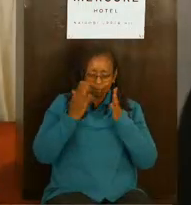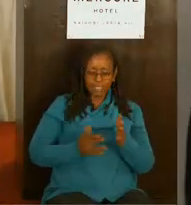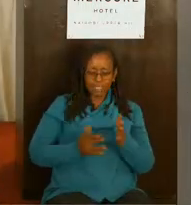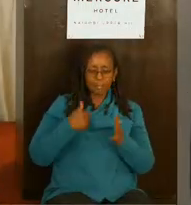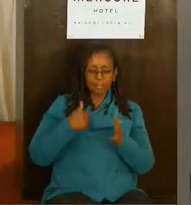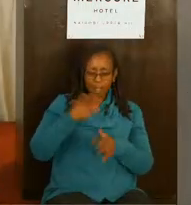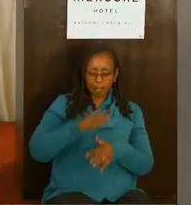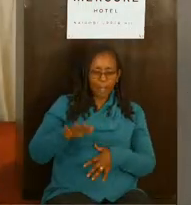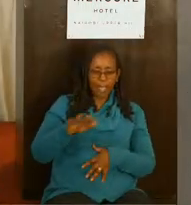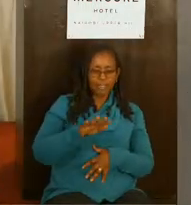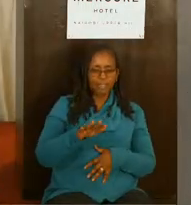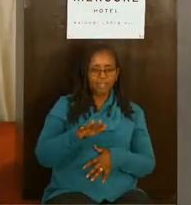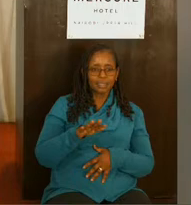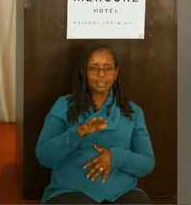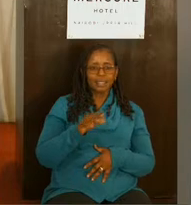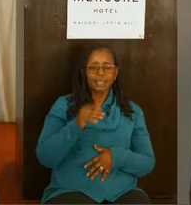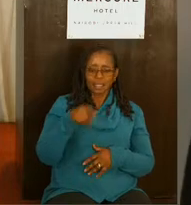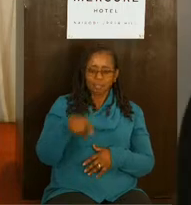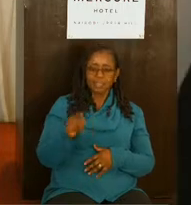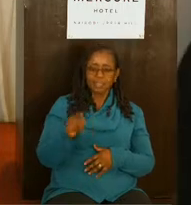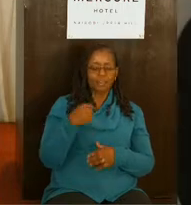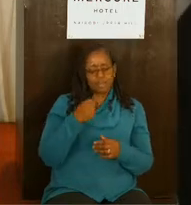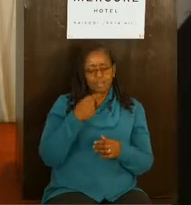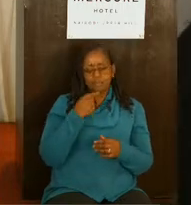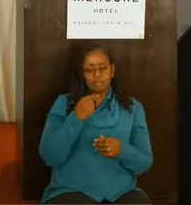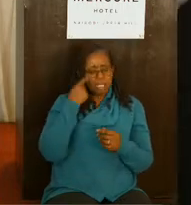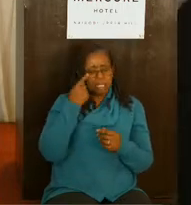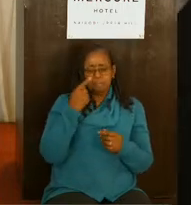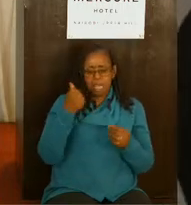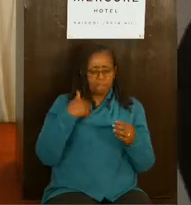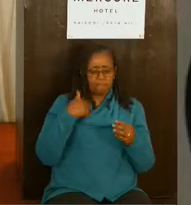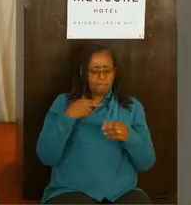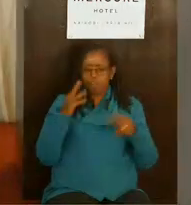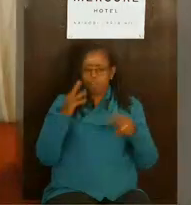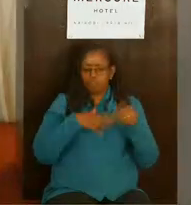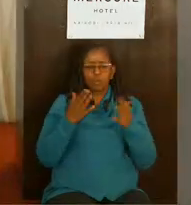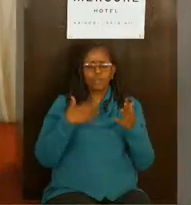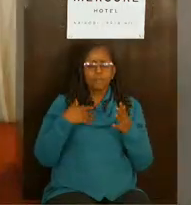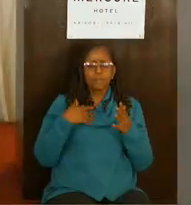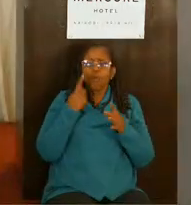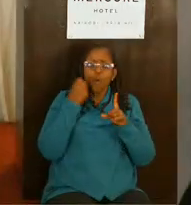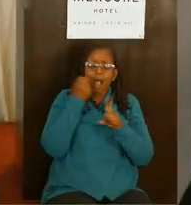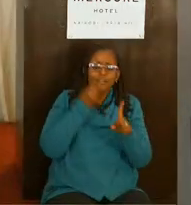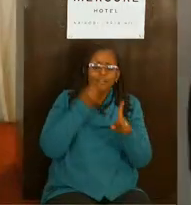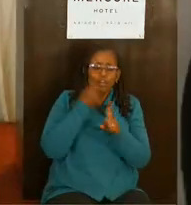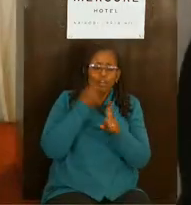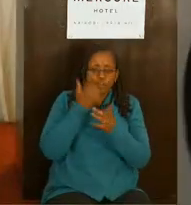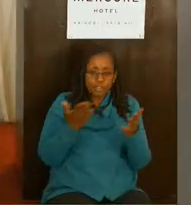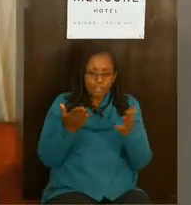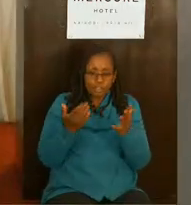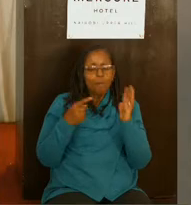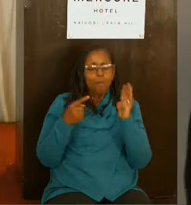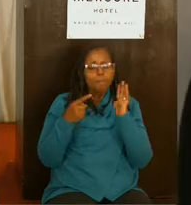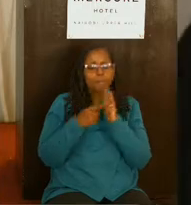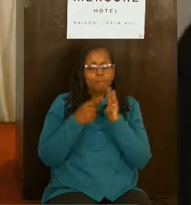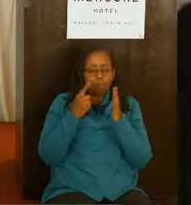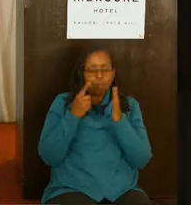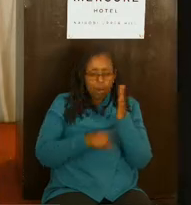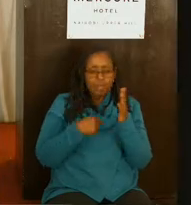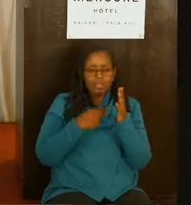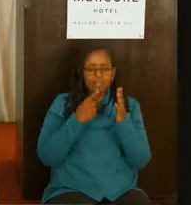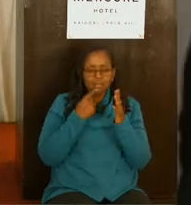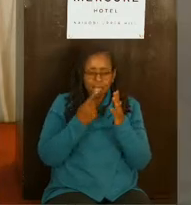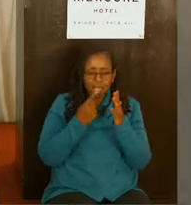realize that well I am very comfortable with activists because I'm saying what you're doing is what really you're trying to say that's what you should do